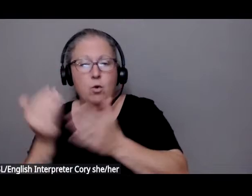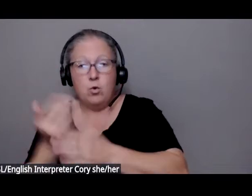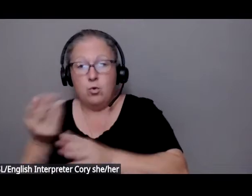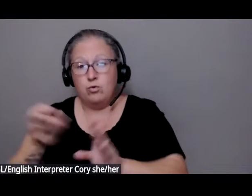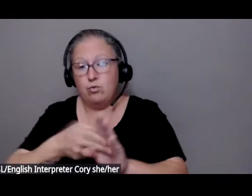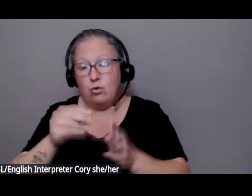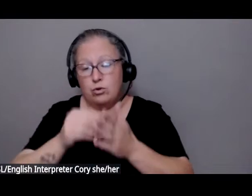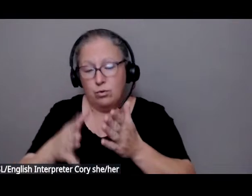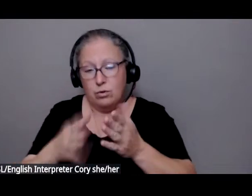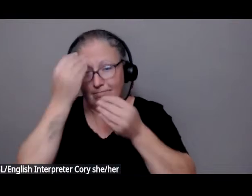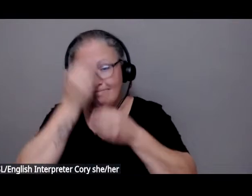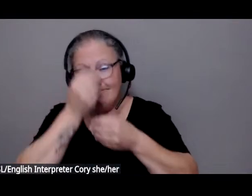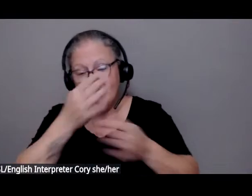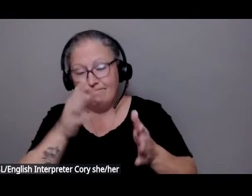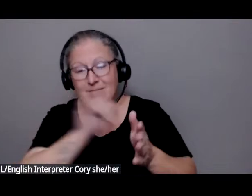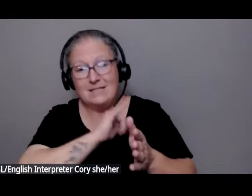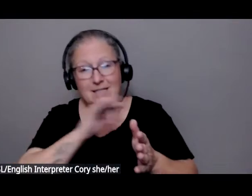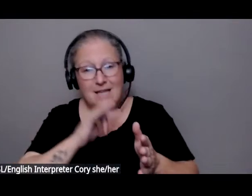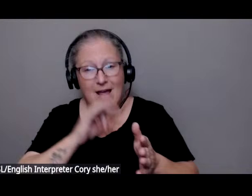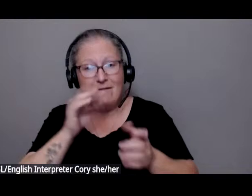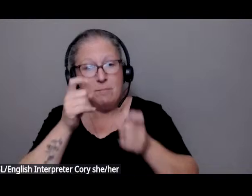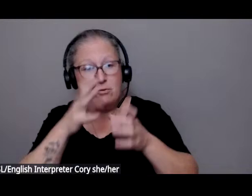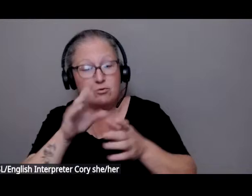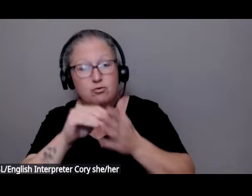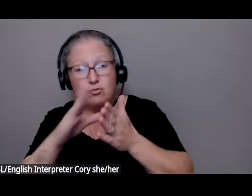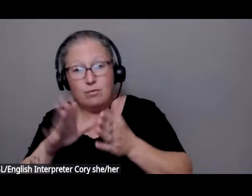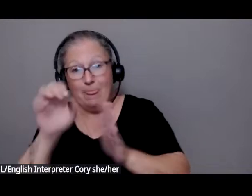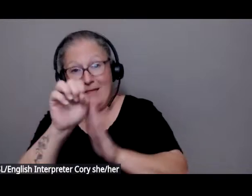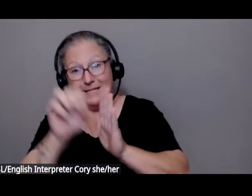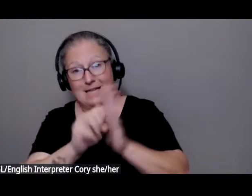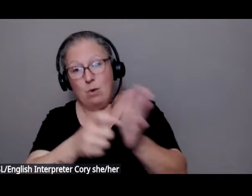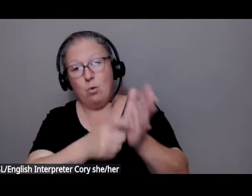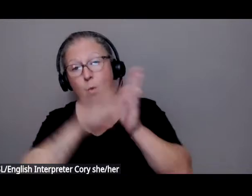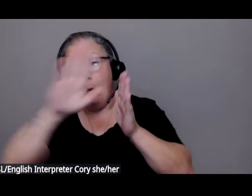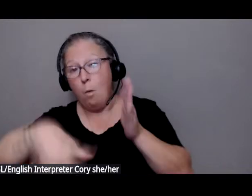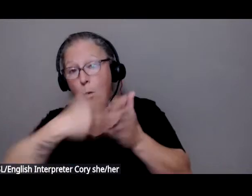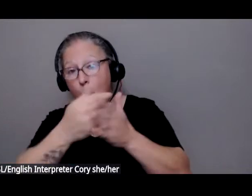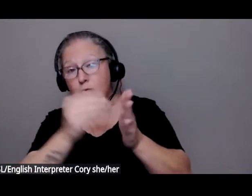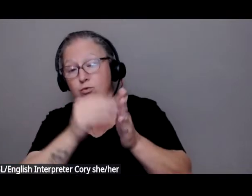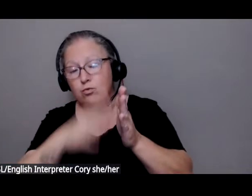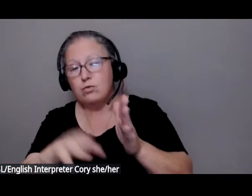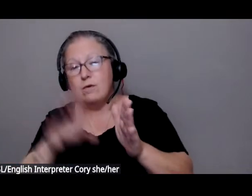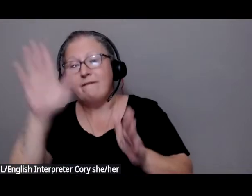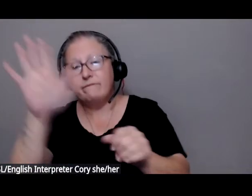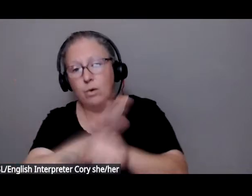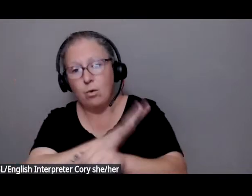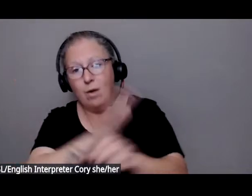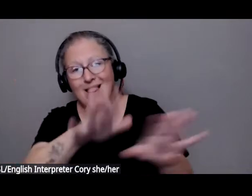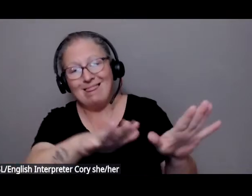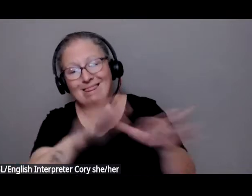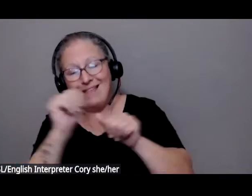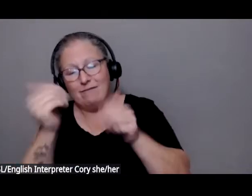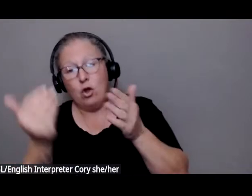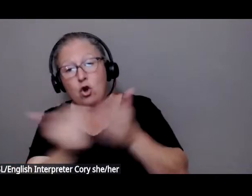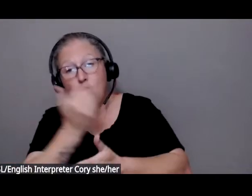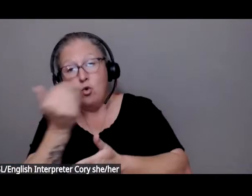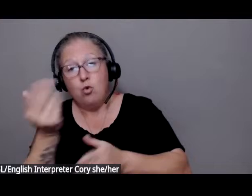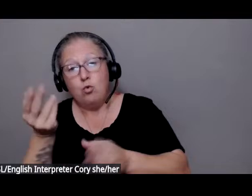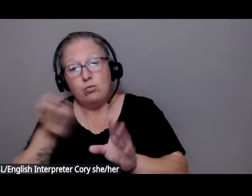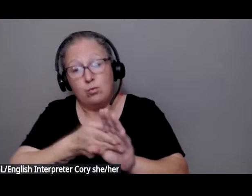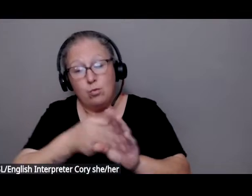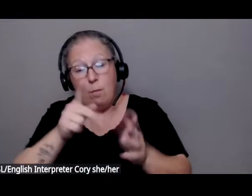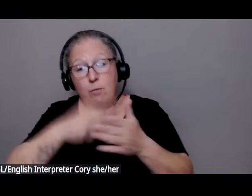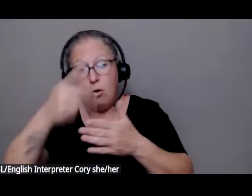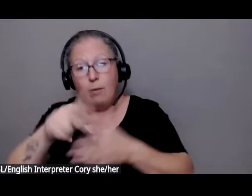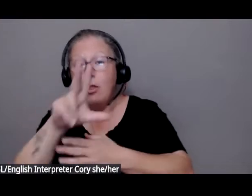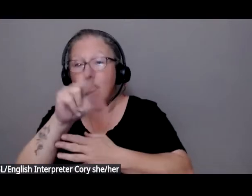teachers, staff, administrators, and students that the state required all of our students to fully exit the newcomer program within 30 months